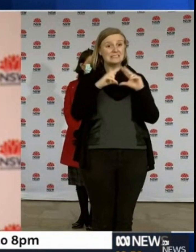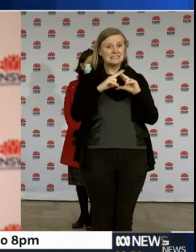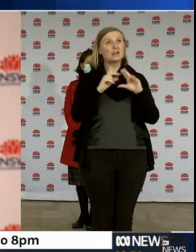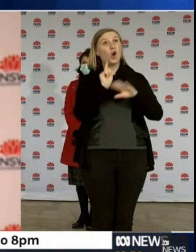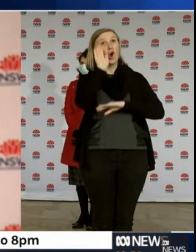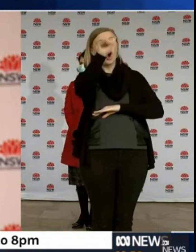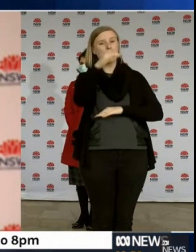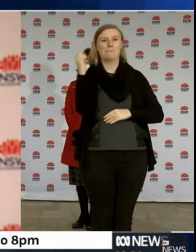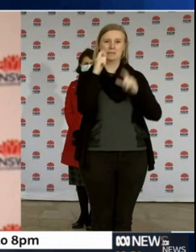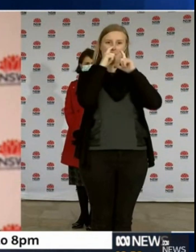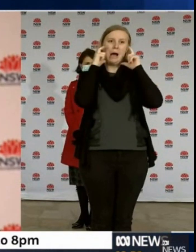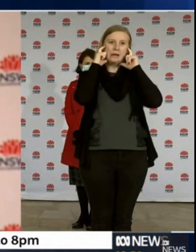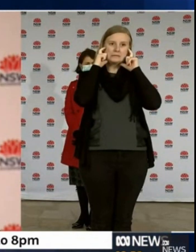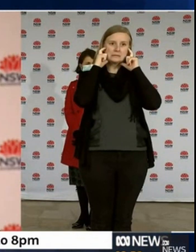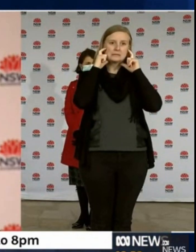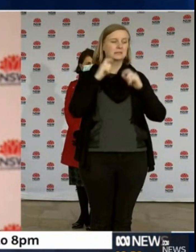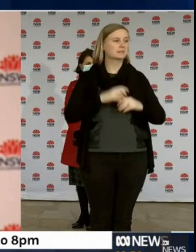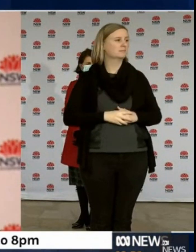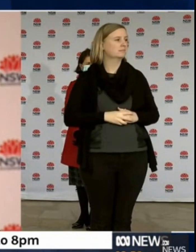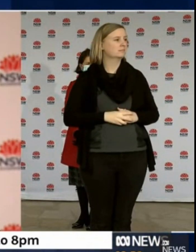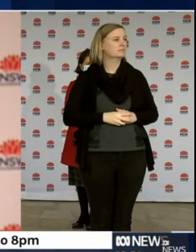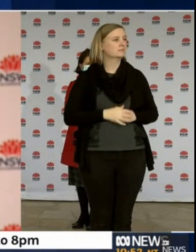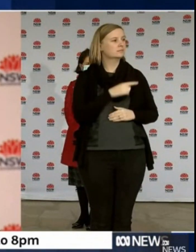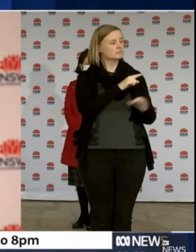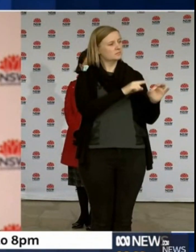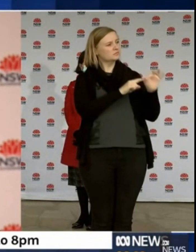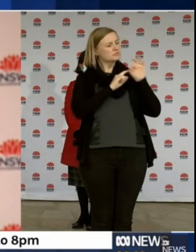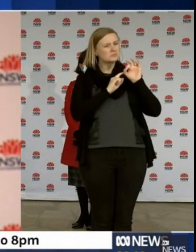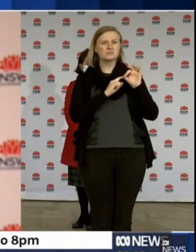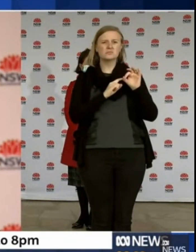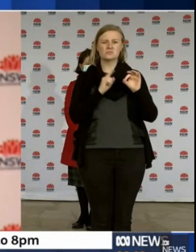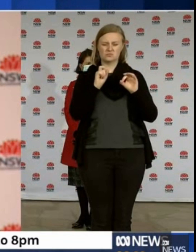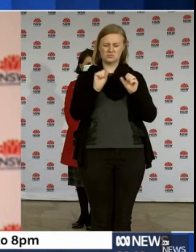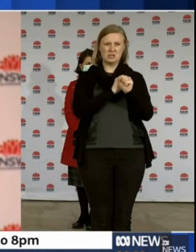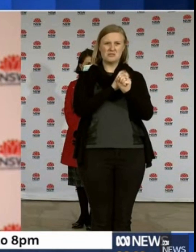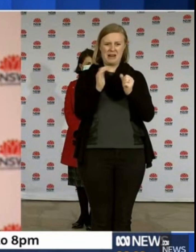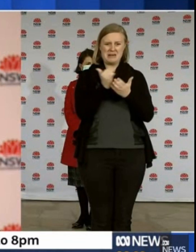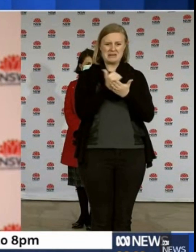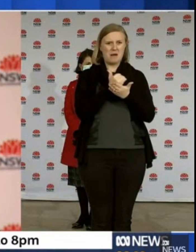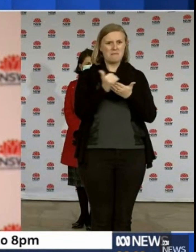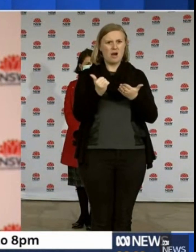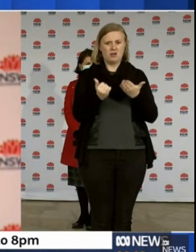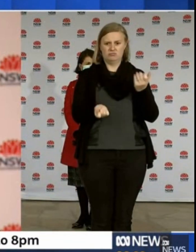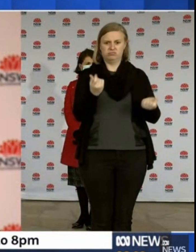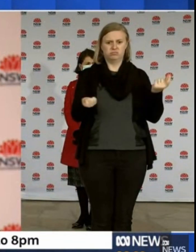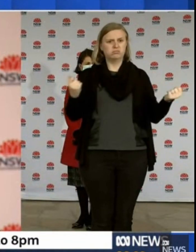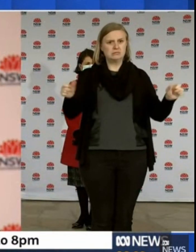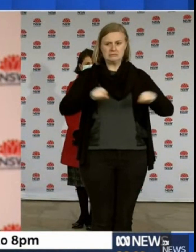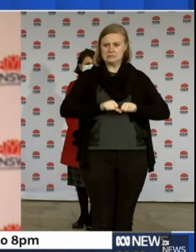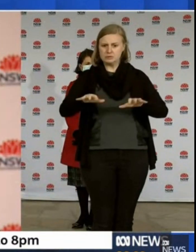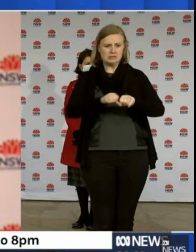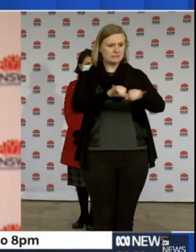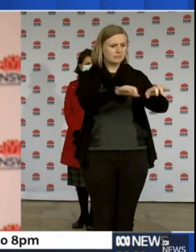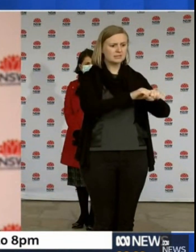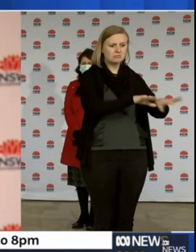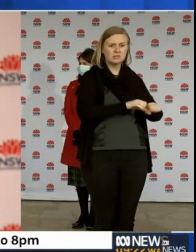us to stop the community transmission. Dr. Chant, to give us an example of the size of the spread, can you tell us how many exposure sites we're